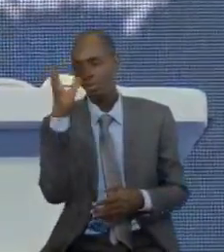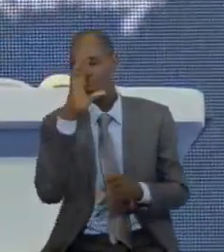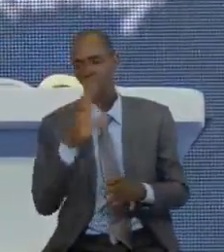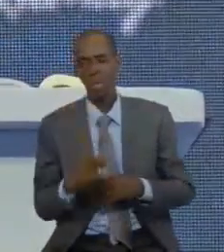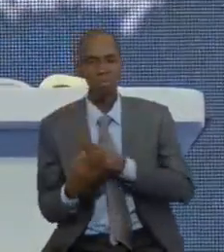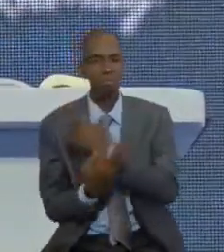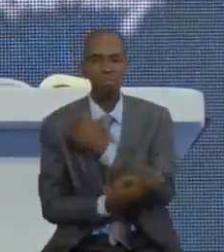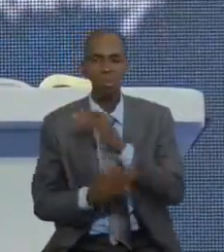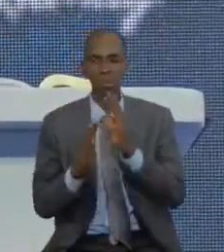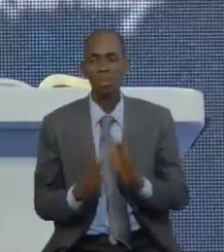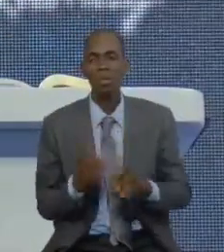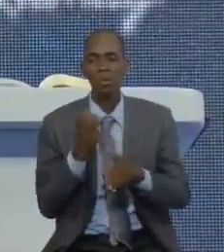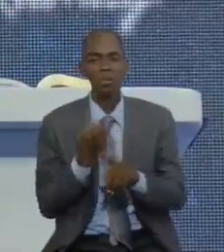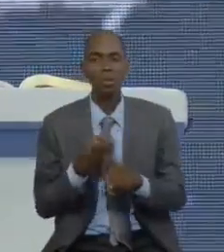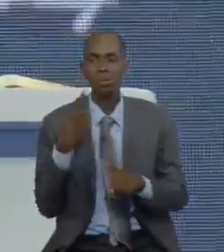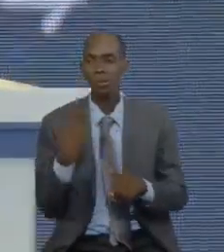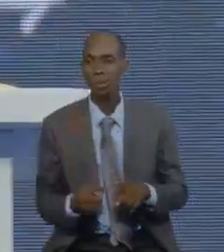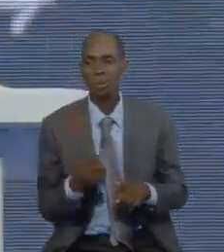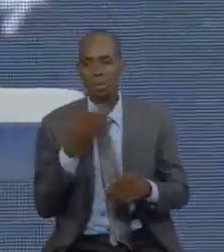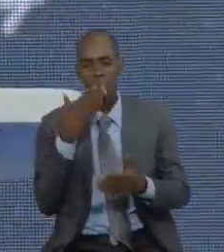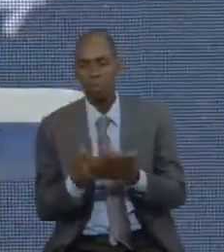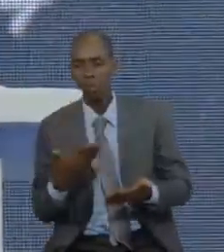the commonwealth of Israel.